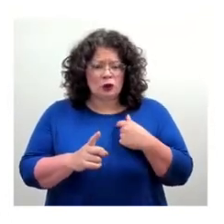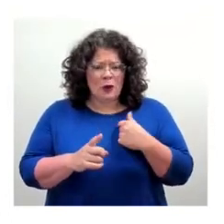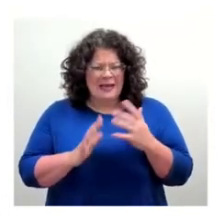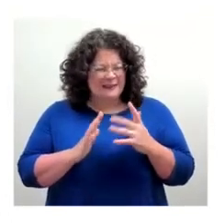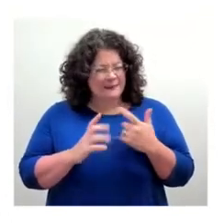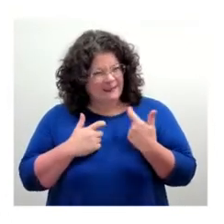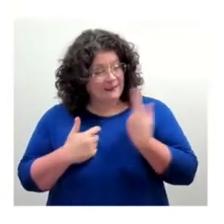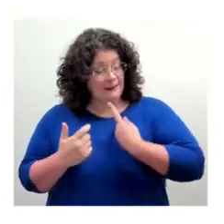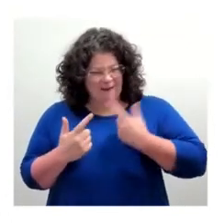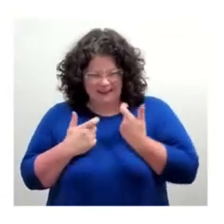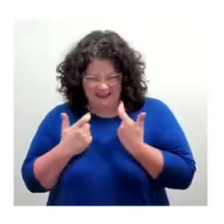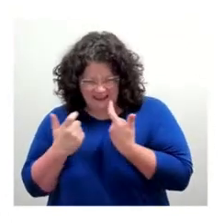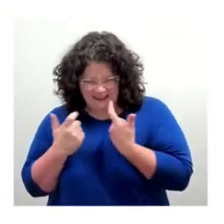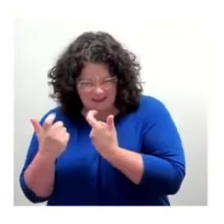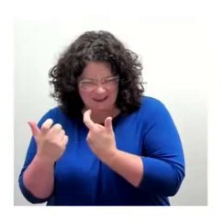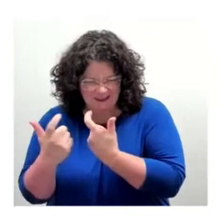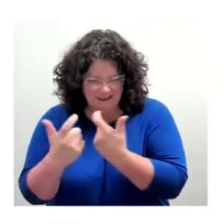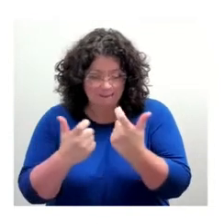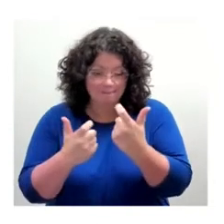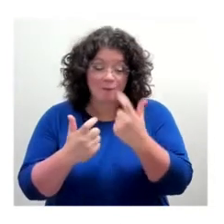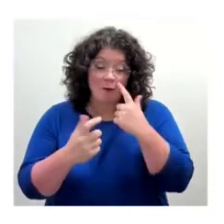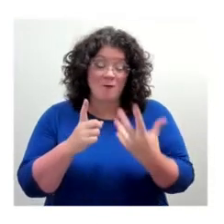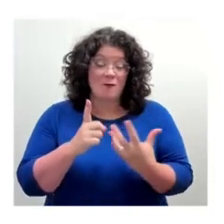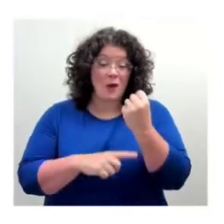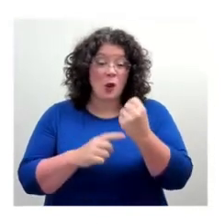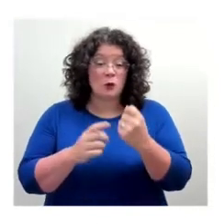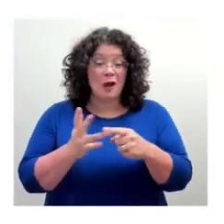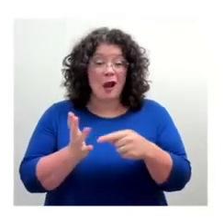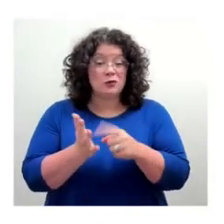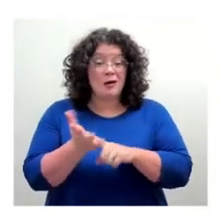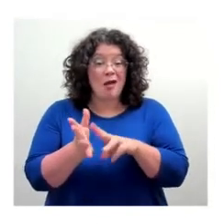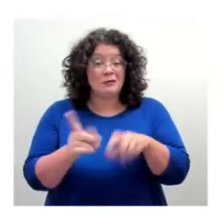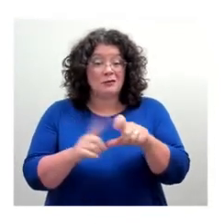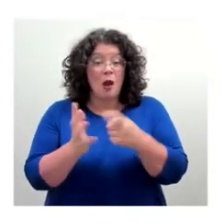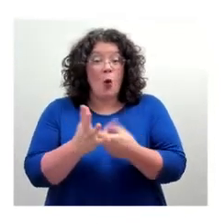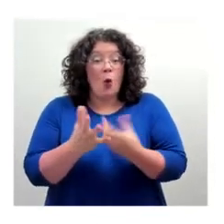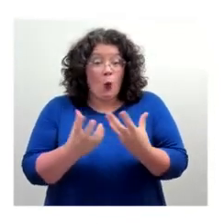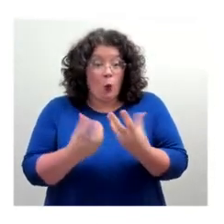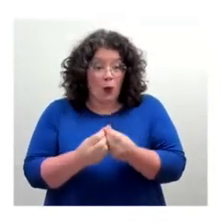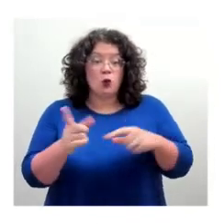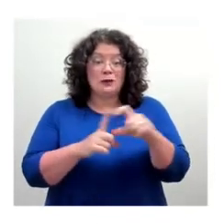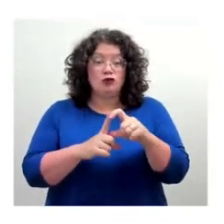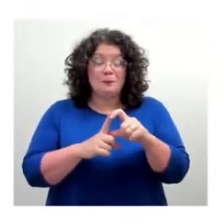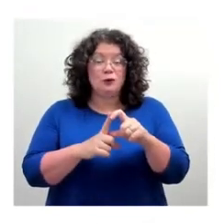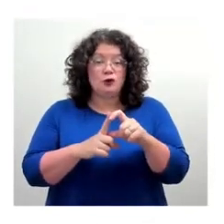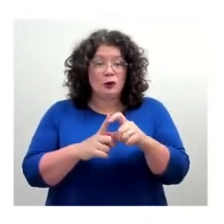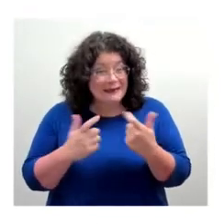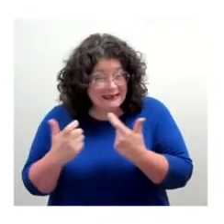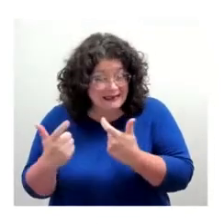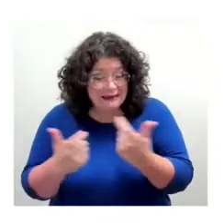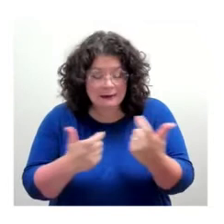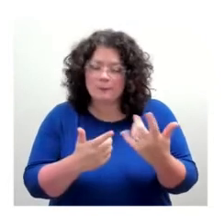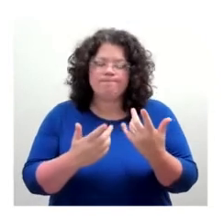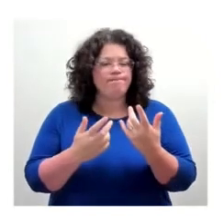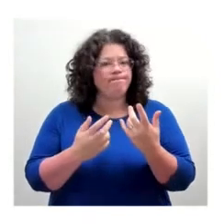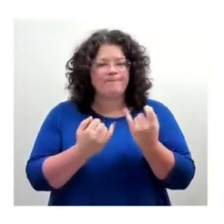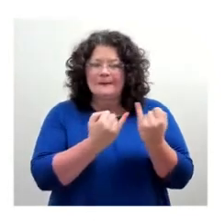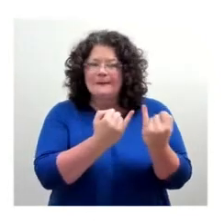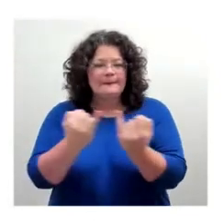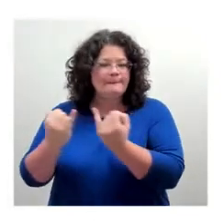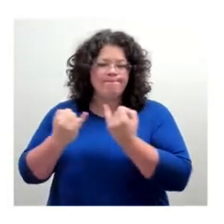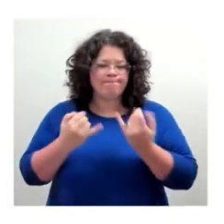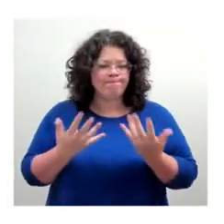DVD. I've been on Amazon Prime, which hosts the entire series. None of them have AD. And I've